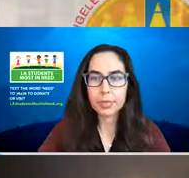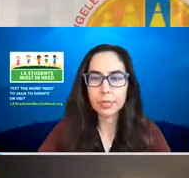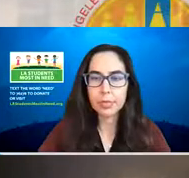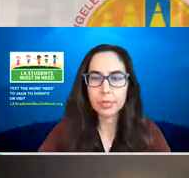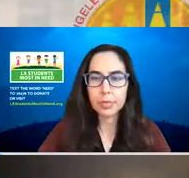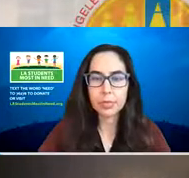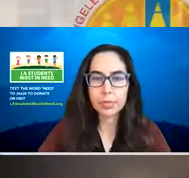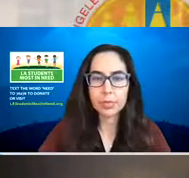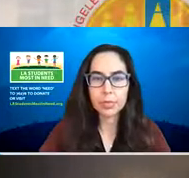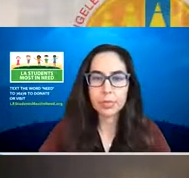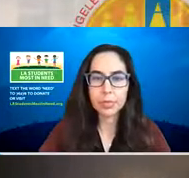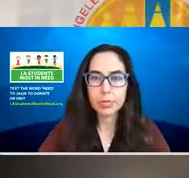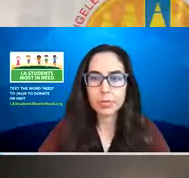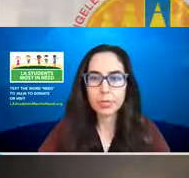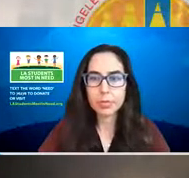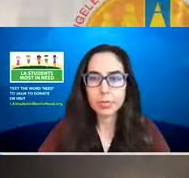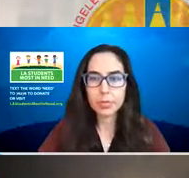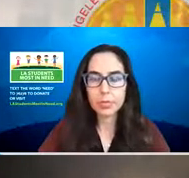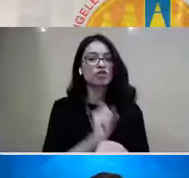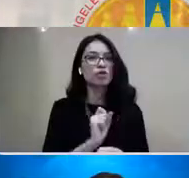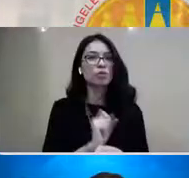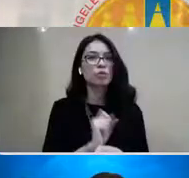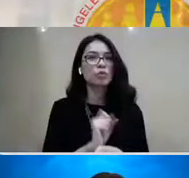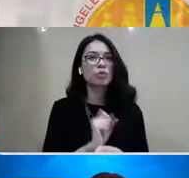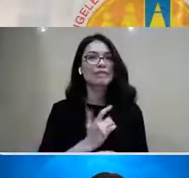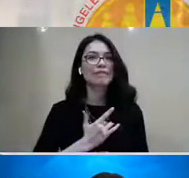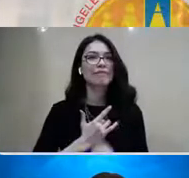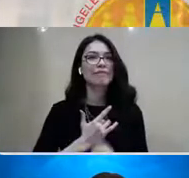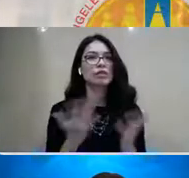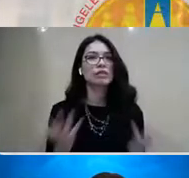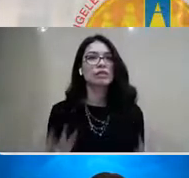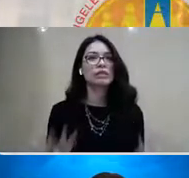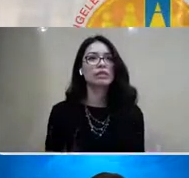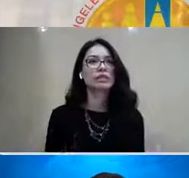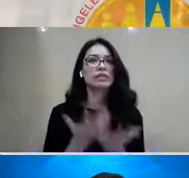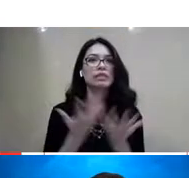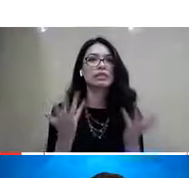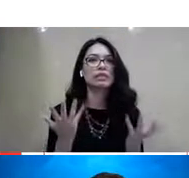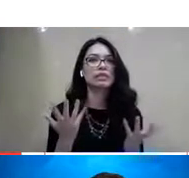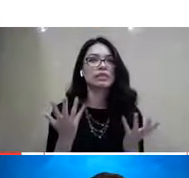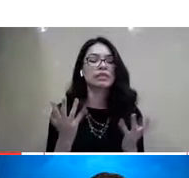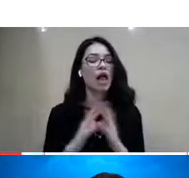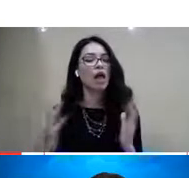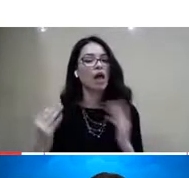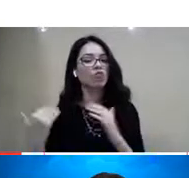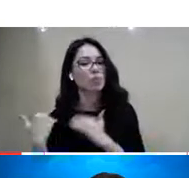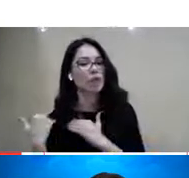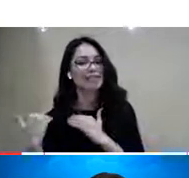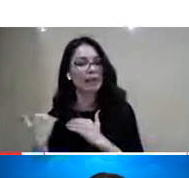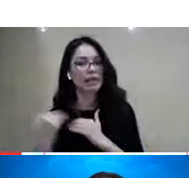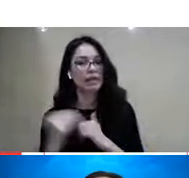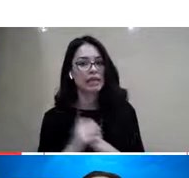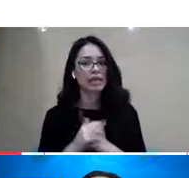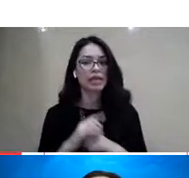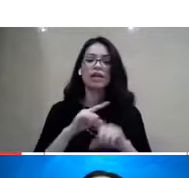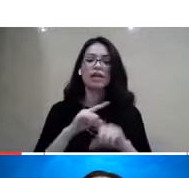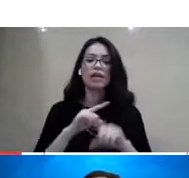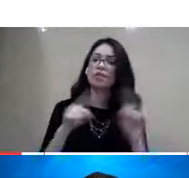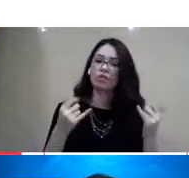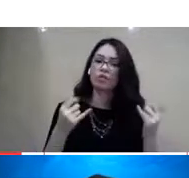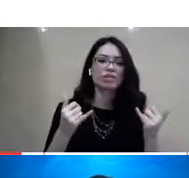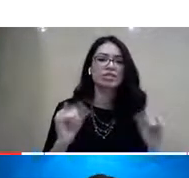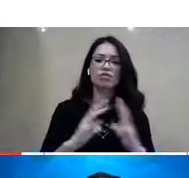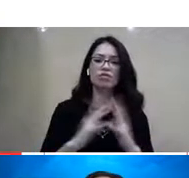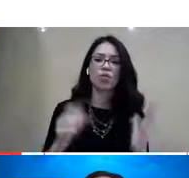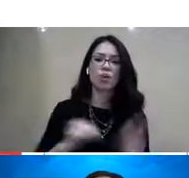feeling the weight of that. That said, if we could head to the first slide, we are incredibly proud of the work that has